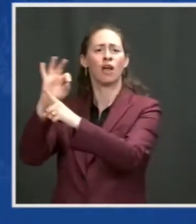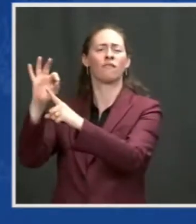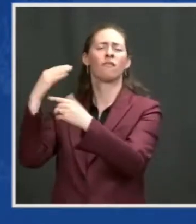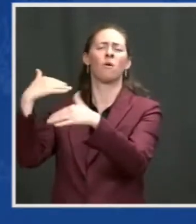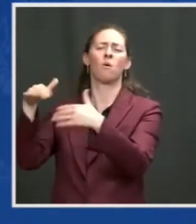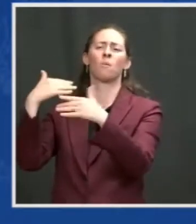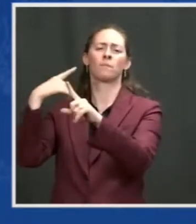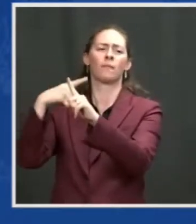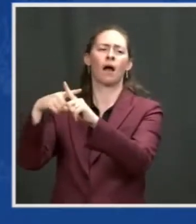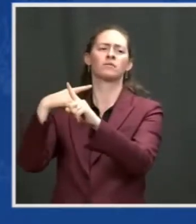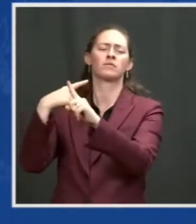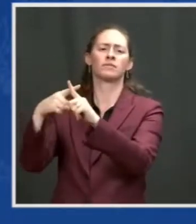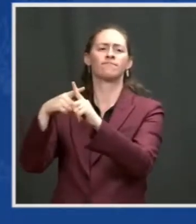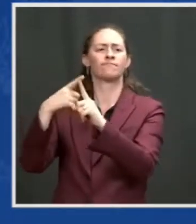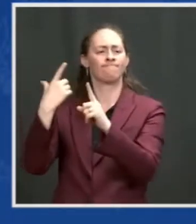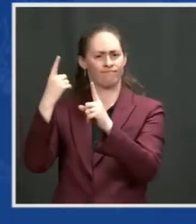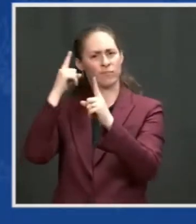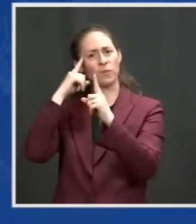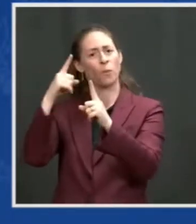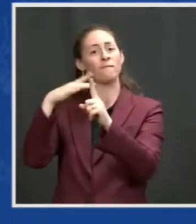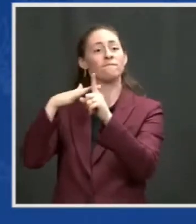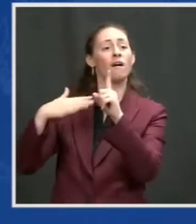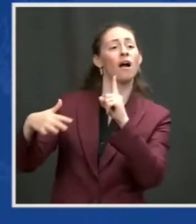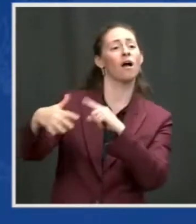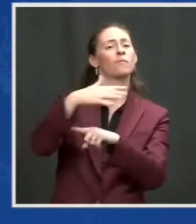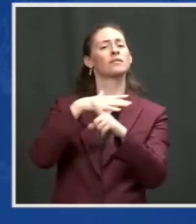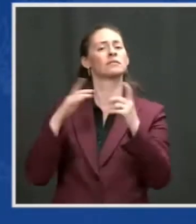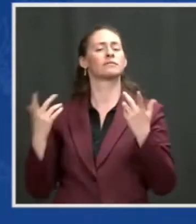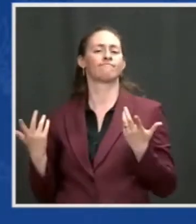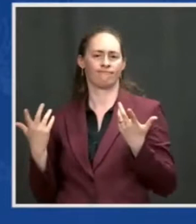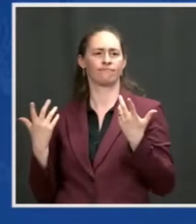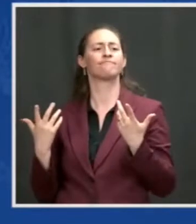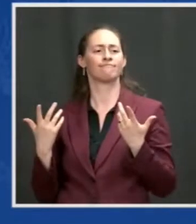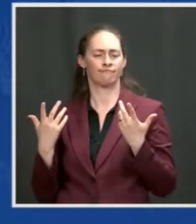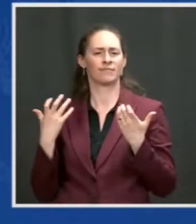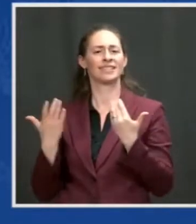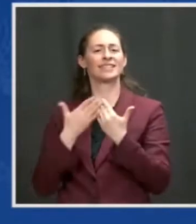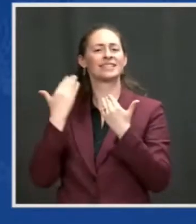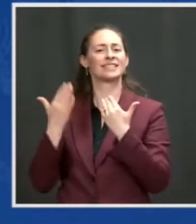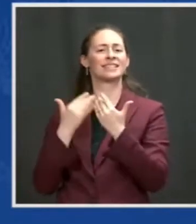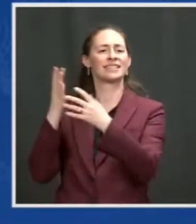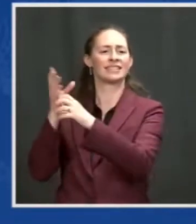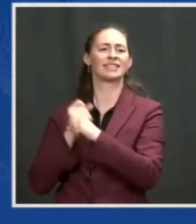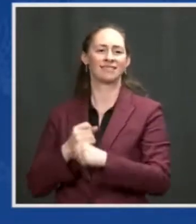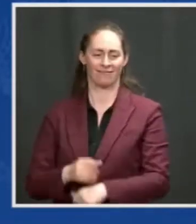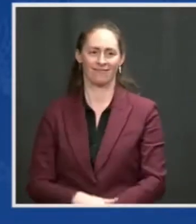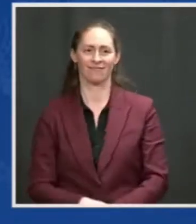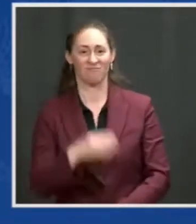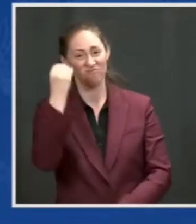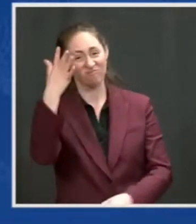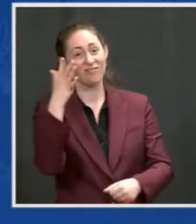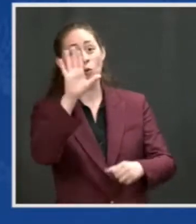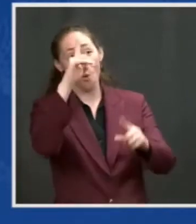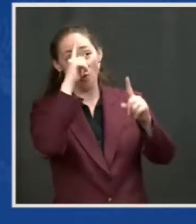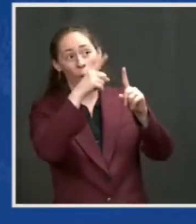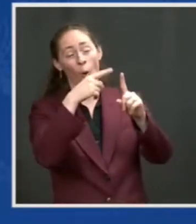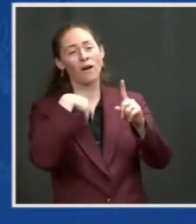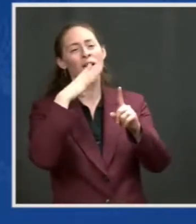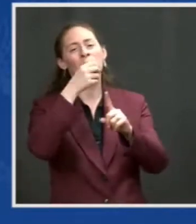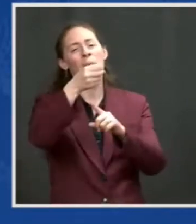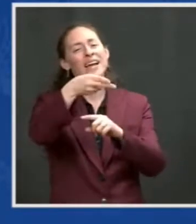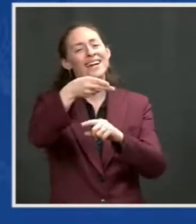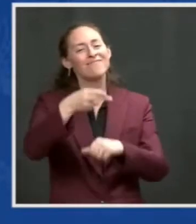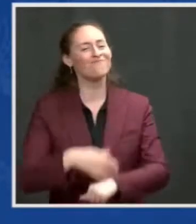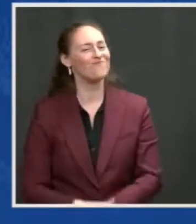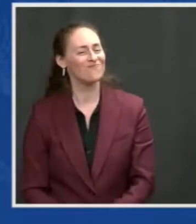best practices. And as I can tell you that we're going to meet your goal and exceed it by first